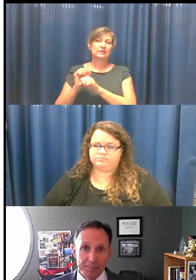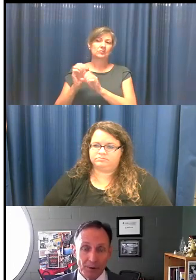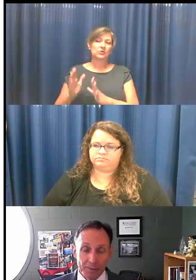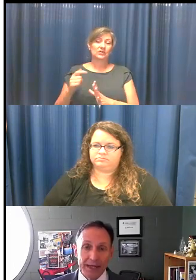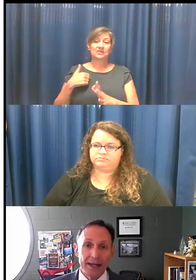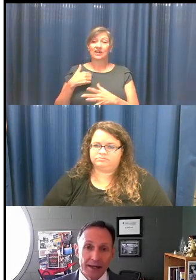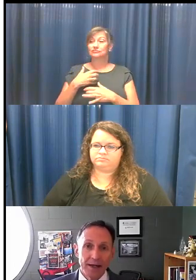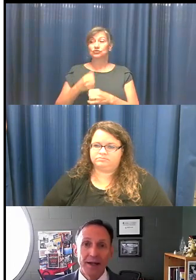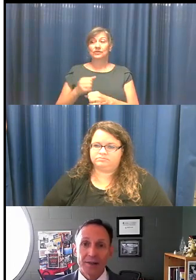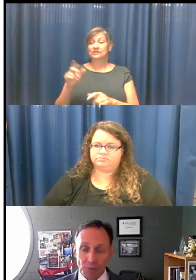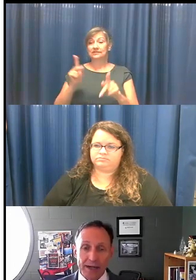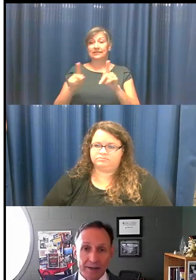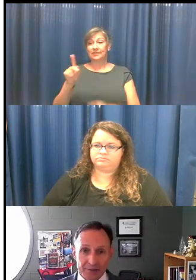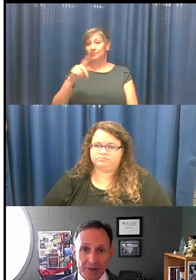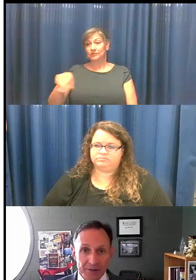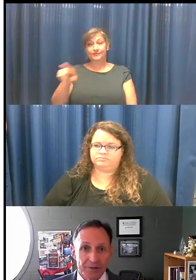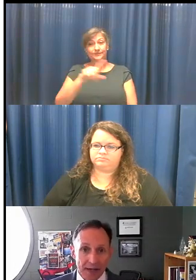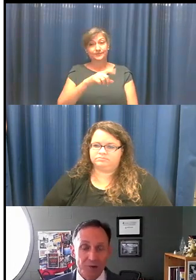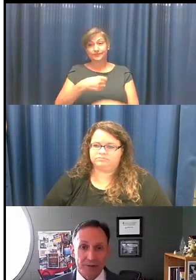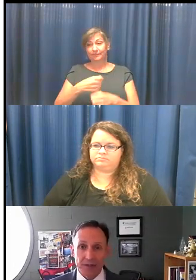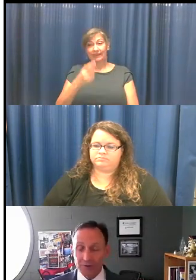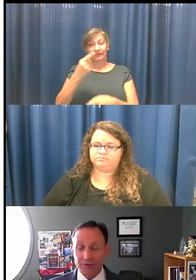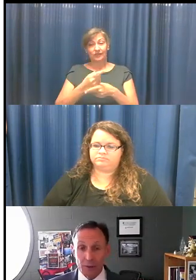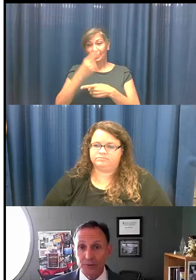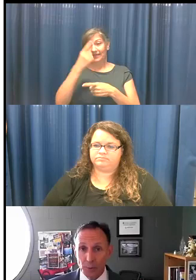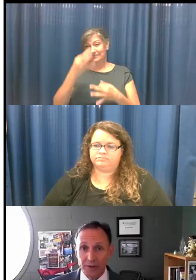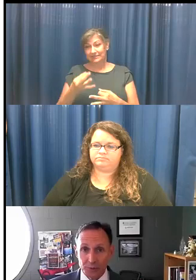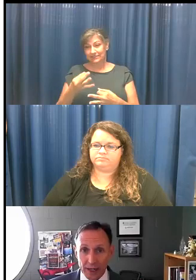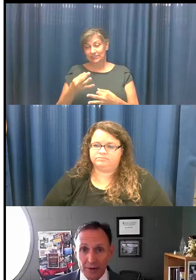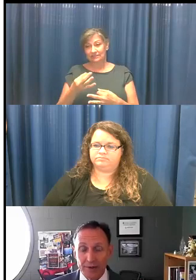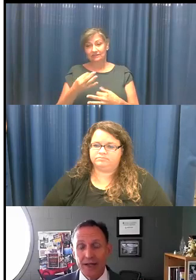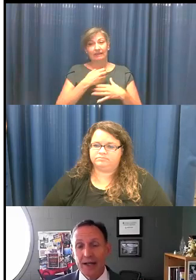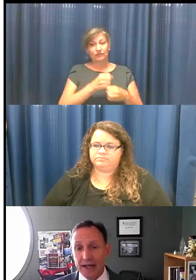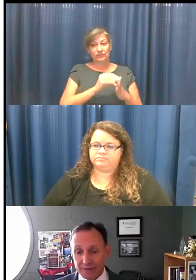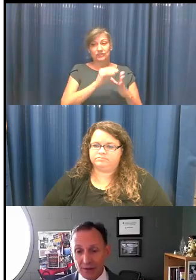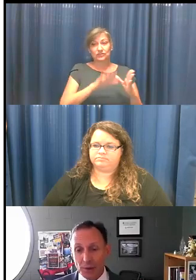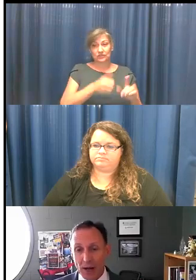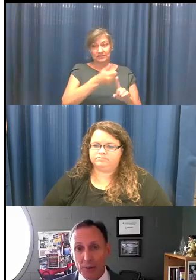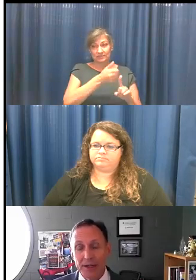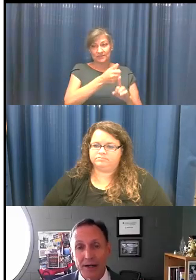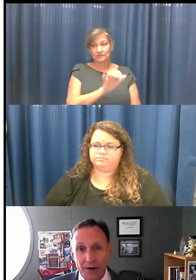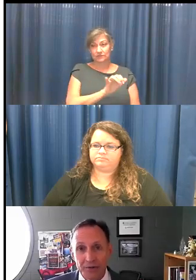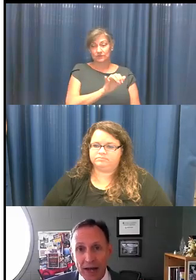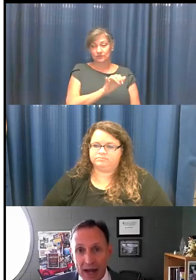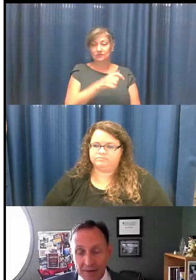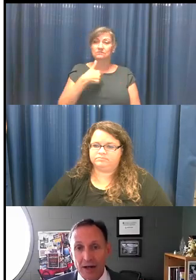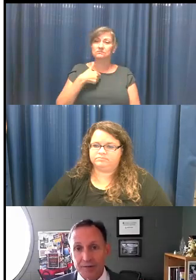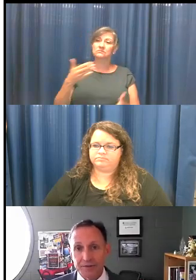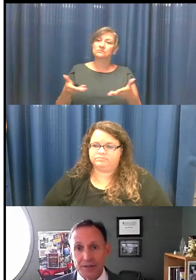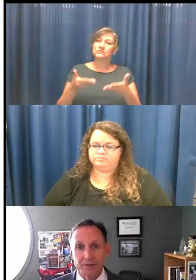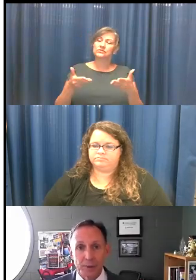that people are making the right decisions, and I trust that our students will as well. And so I would encourage you to